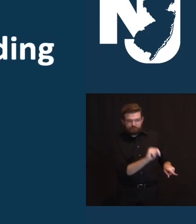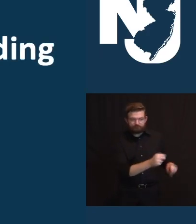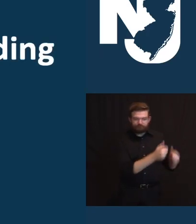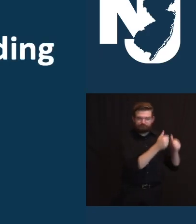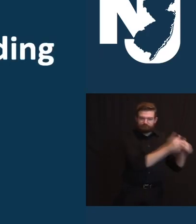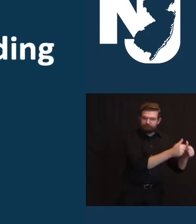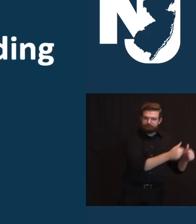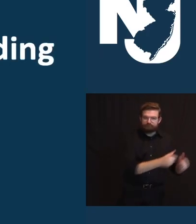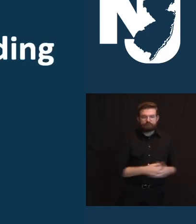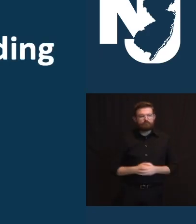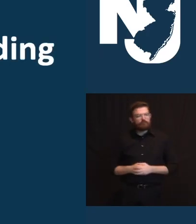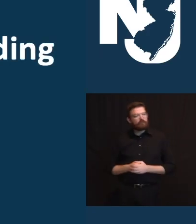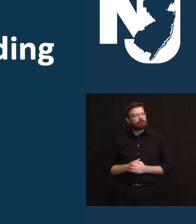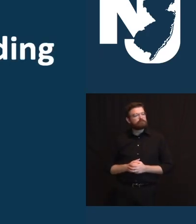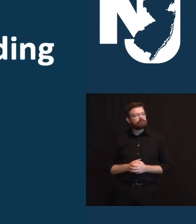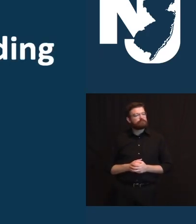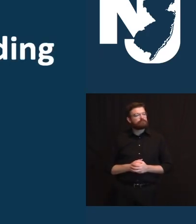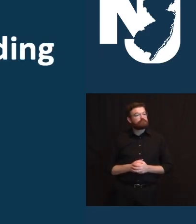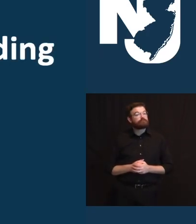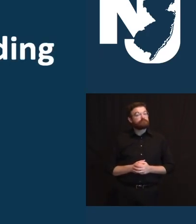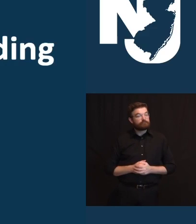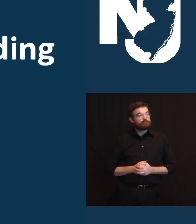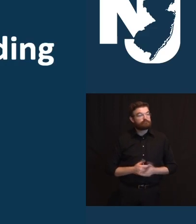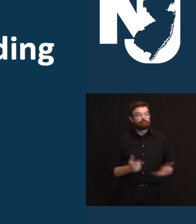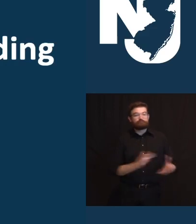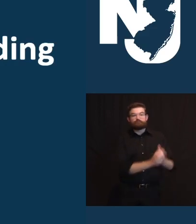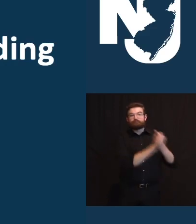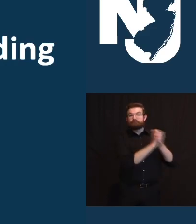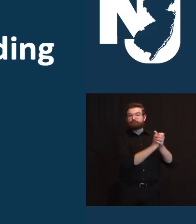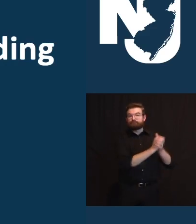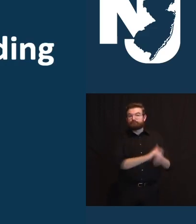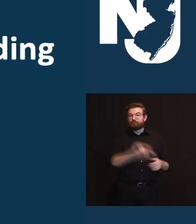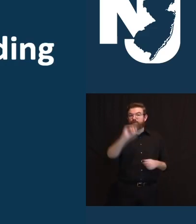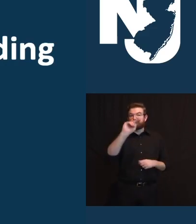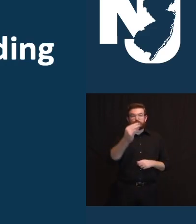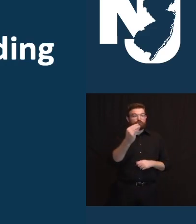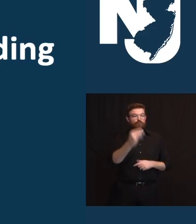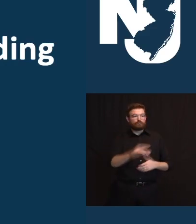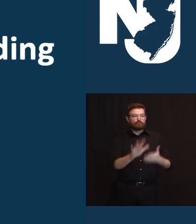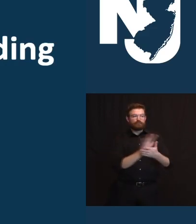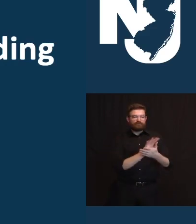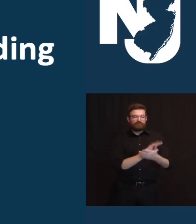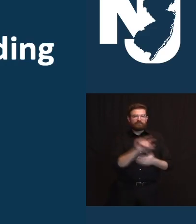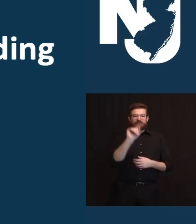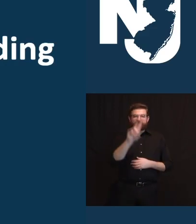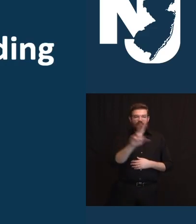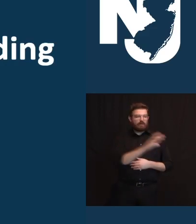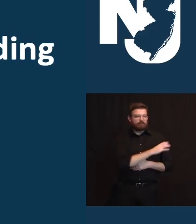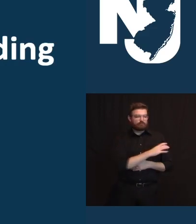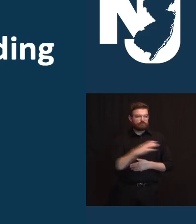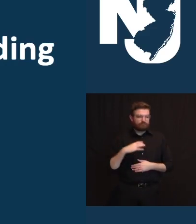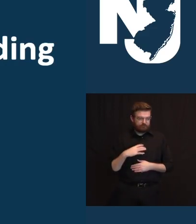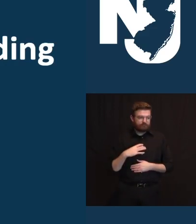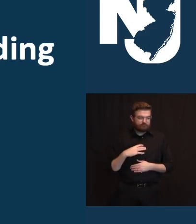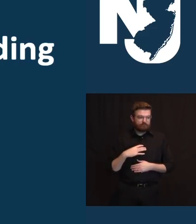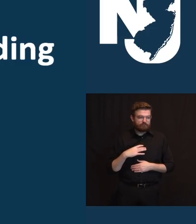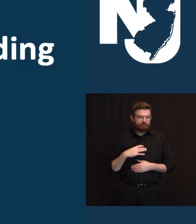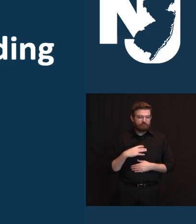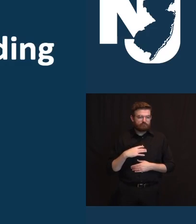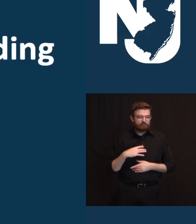again congratulate the New Jersey Motion Picture and Television Commission on its recent nomination by the Location Managers Guild